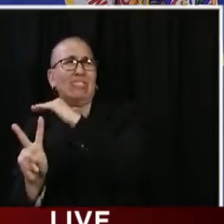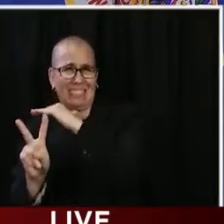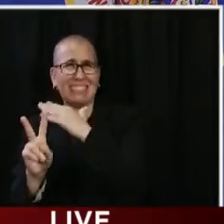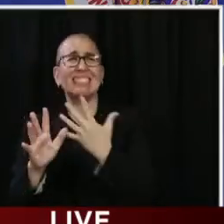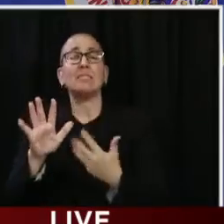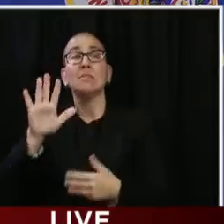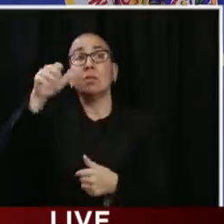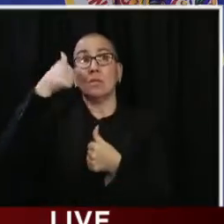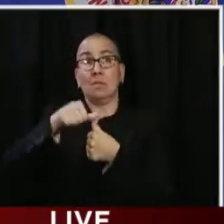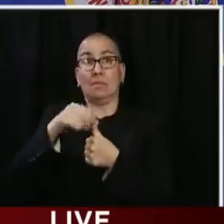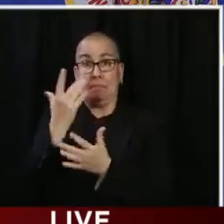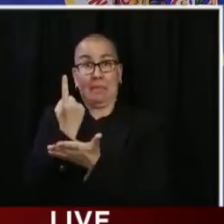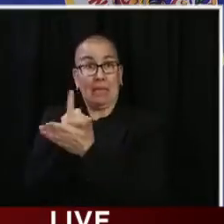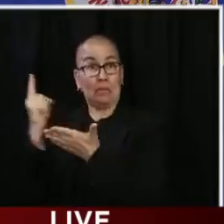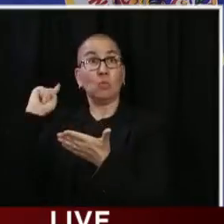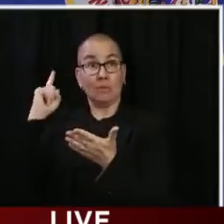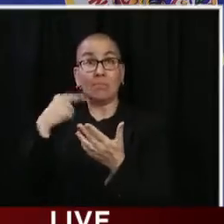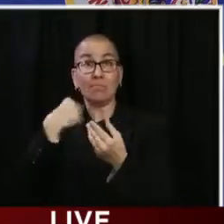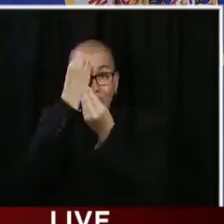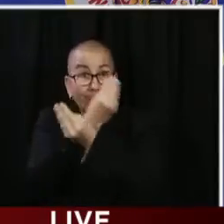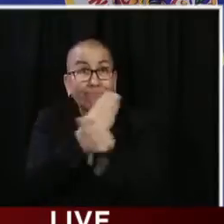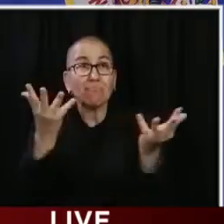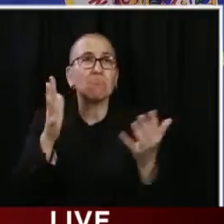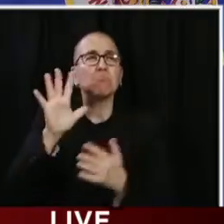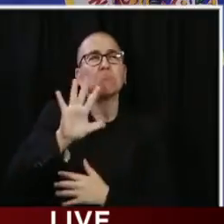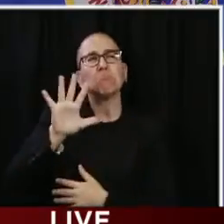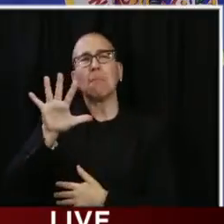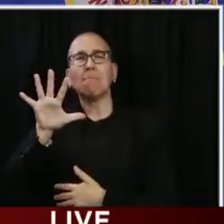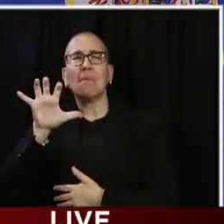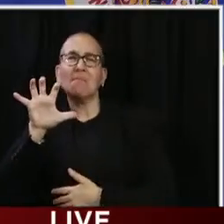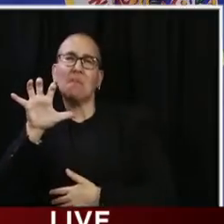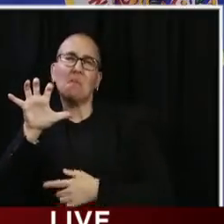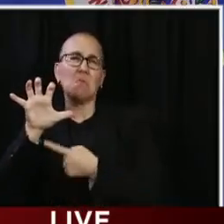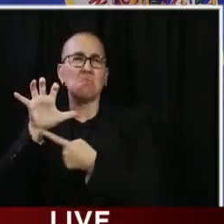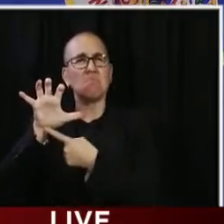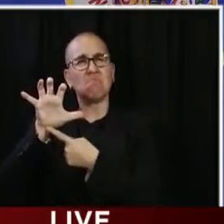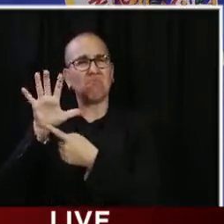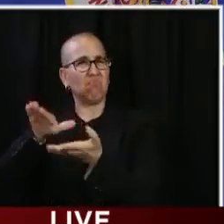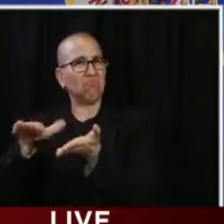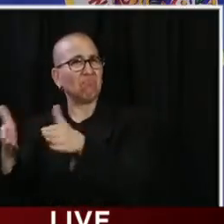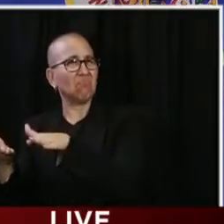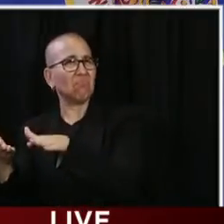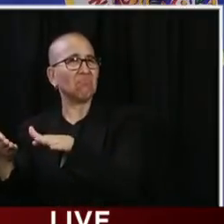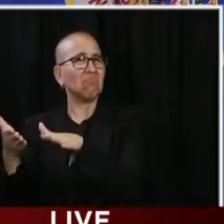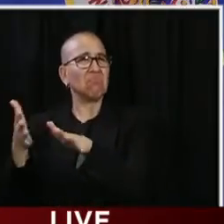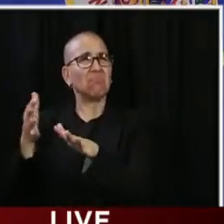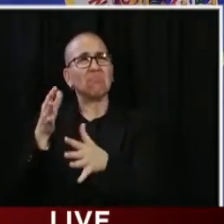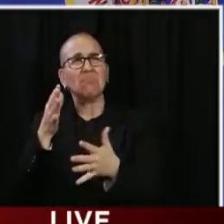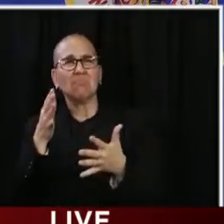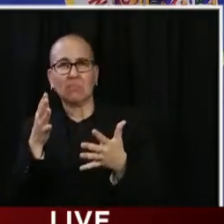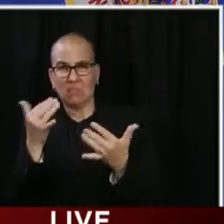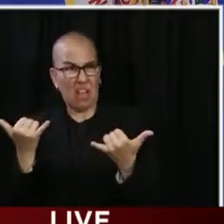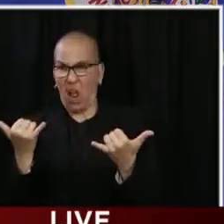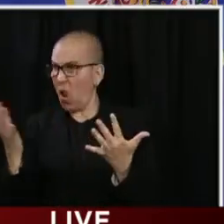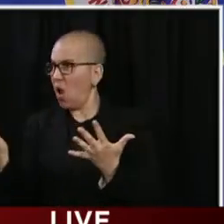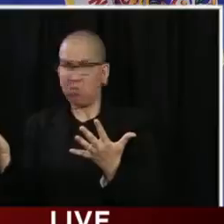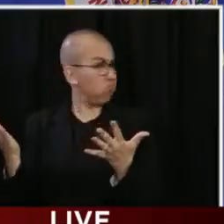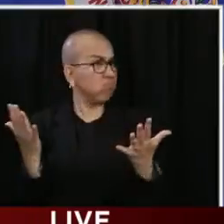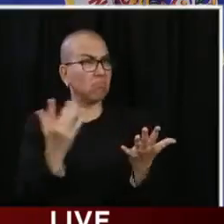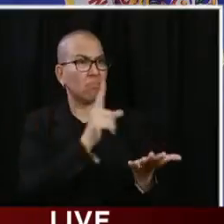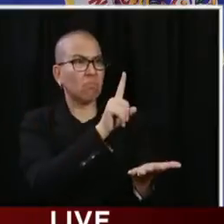on the 28th or the 29th of the month, we would cross 1,000. There's just some predictability on infection rates, and epidemiologists talk to us